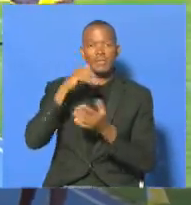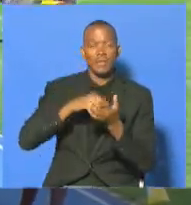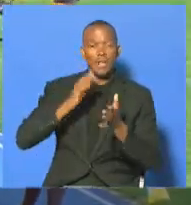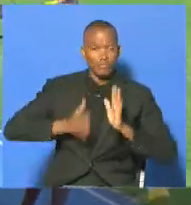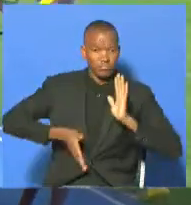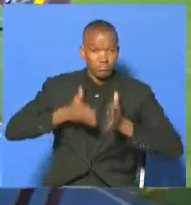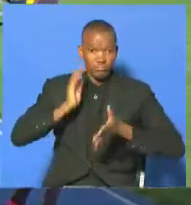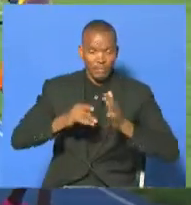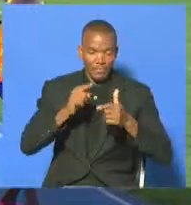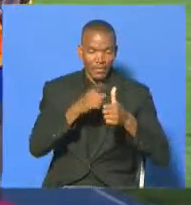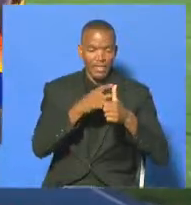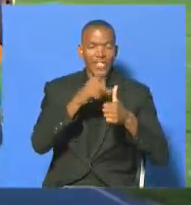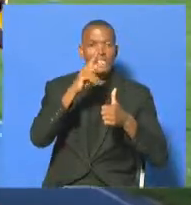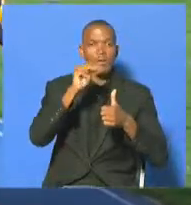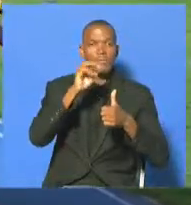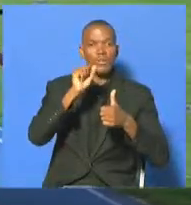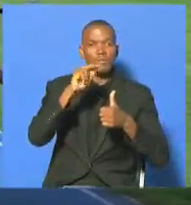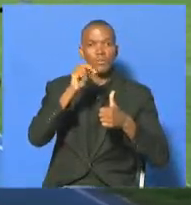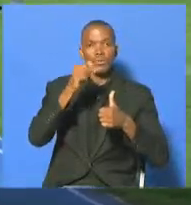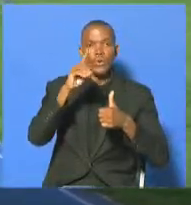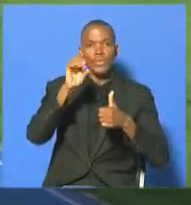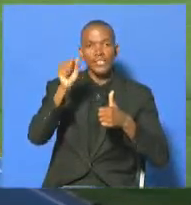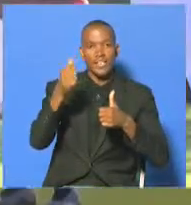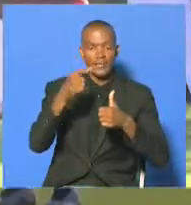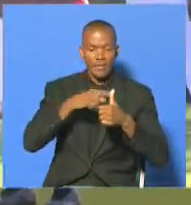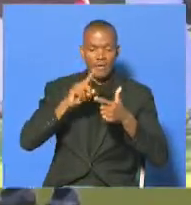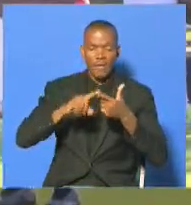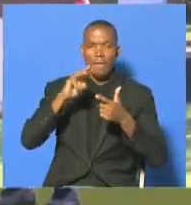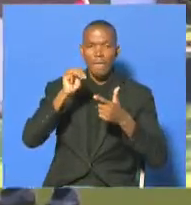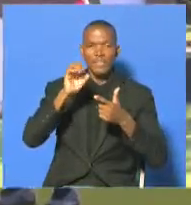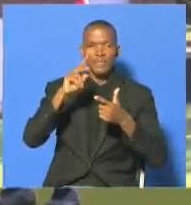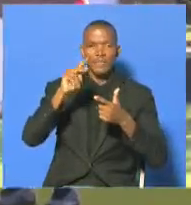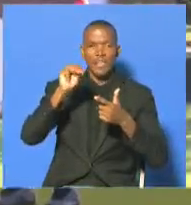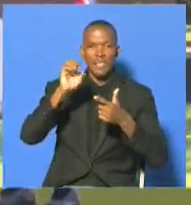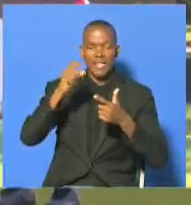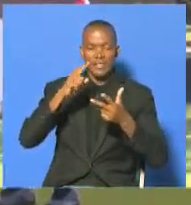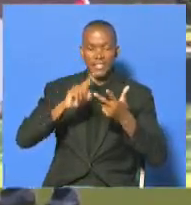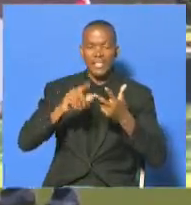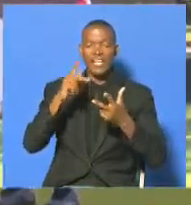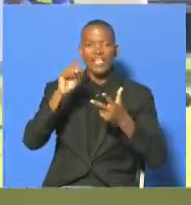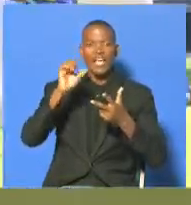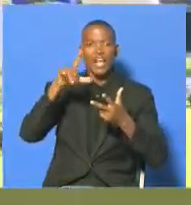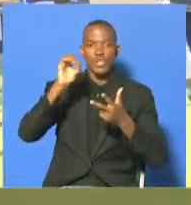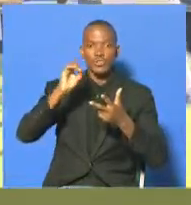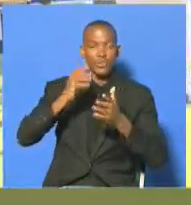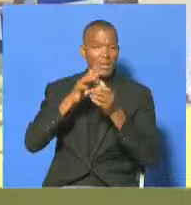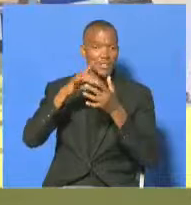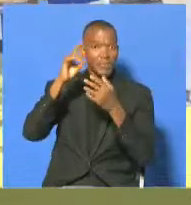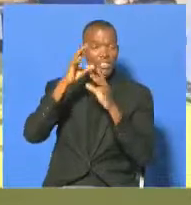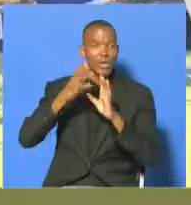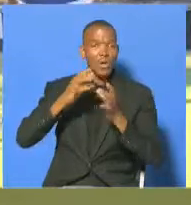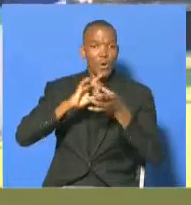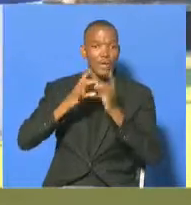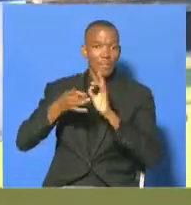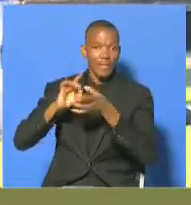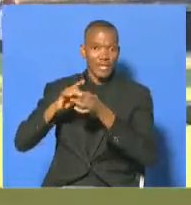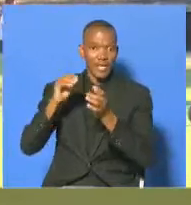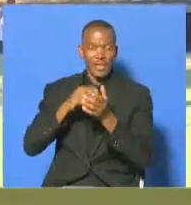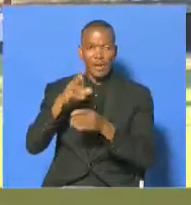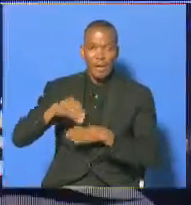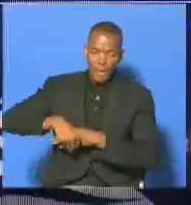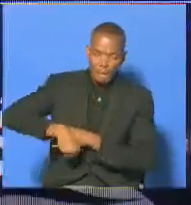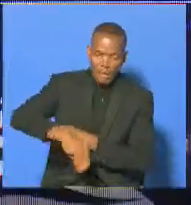Athletics Coach Geboni Mudisa Dosa, Musimanyane, Keletso Tsukudi of Special Olympic, and Hasero Napabalo of